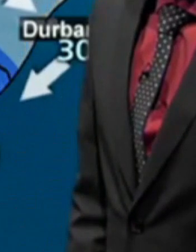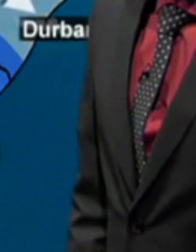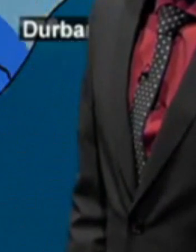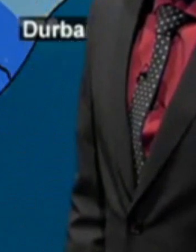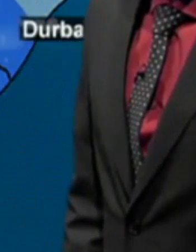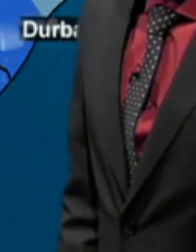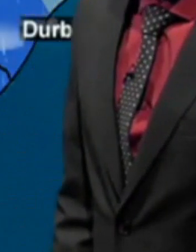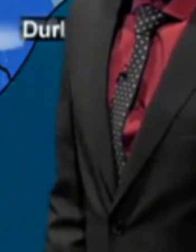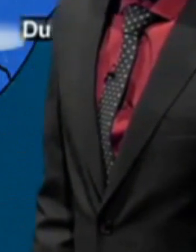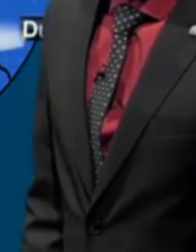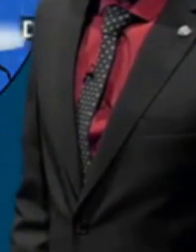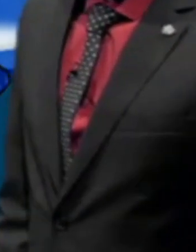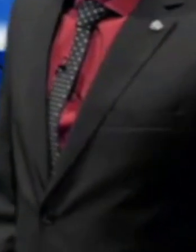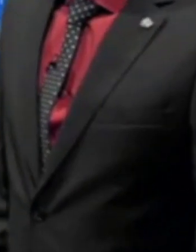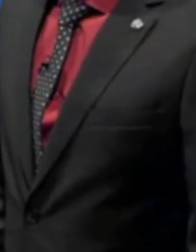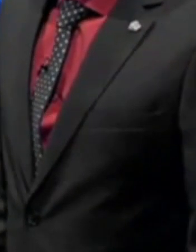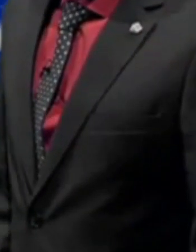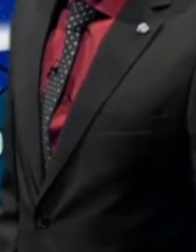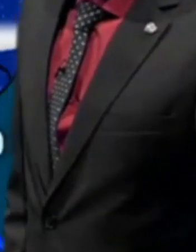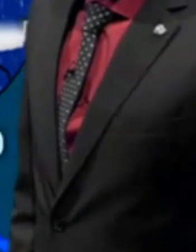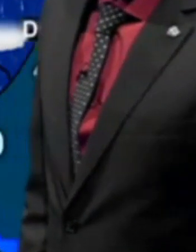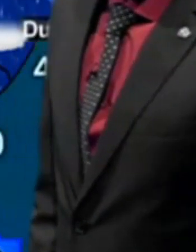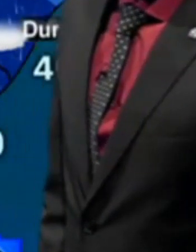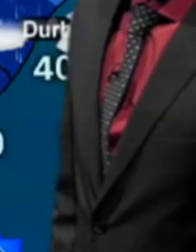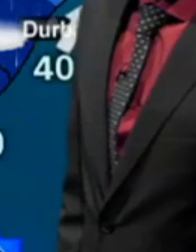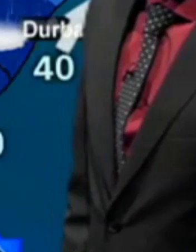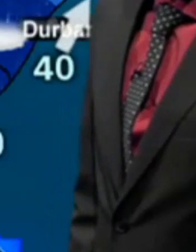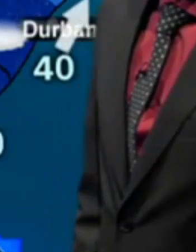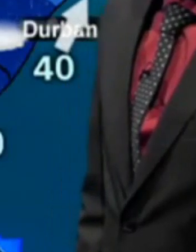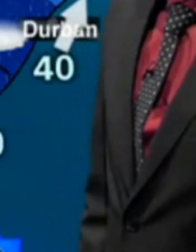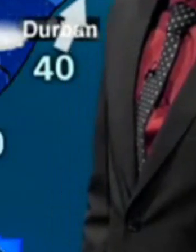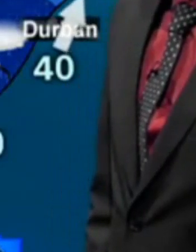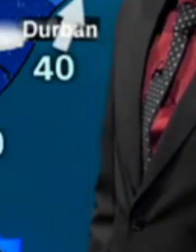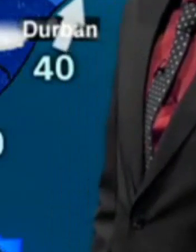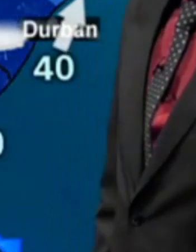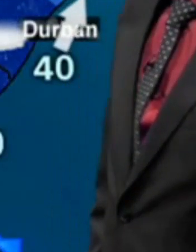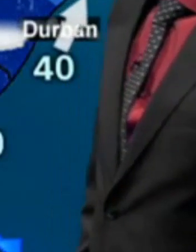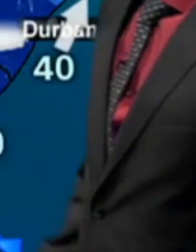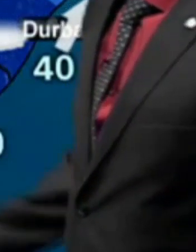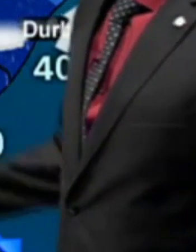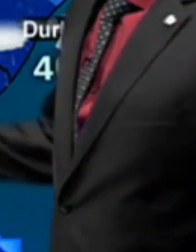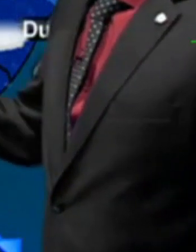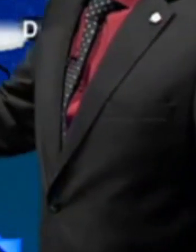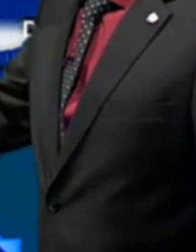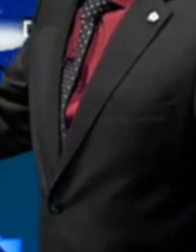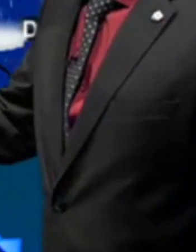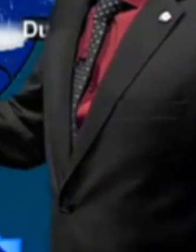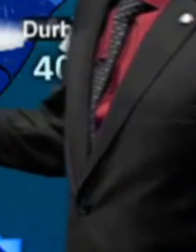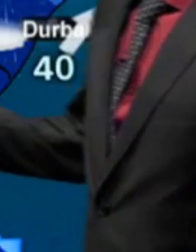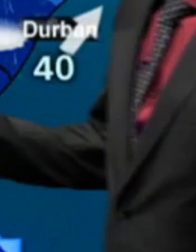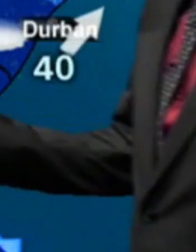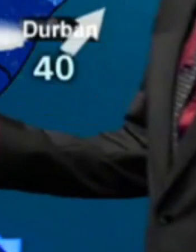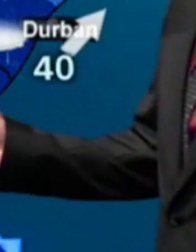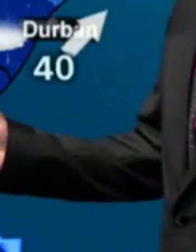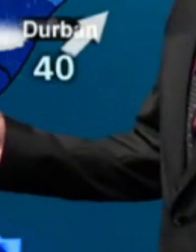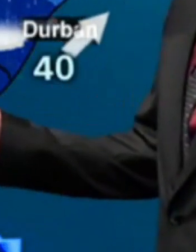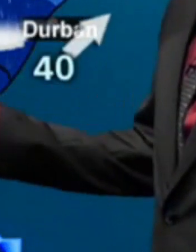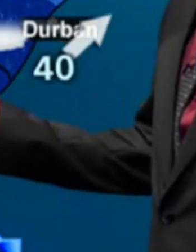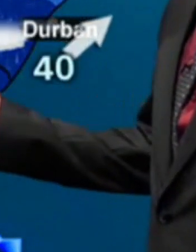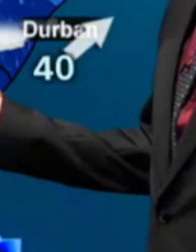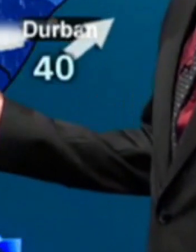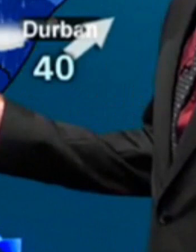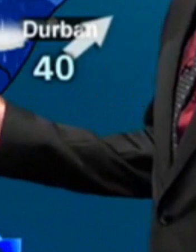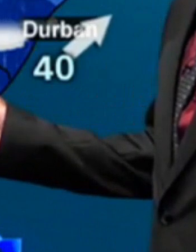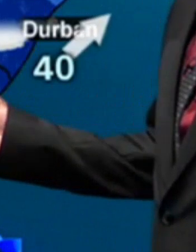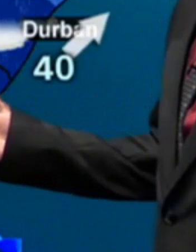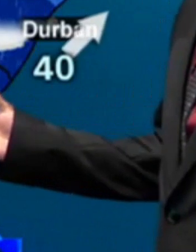tla ba gona ka dikarolong tšeo la ka moswanna sa bona gabotse kgonagalo tše dibotse tša dipula di tla ba gona ka ba remena go bjalo di laetša di šišitše ka